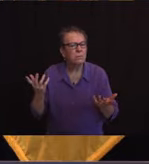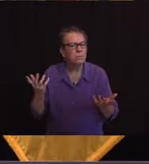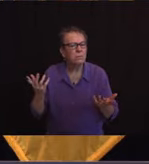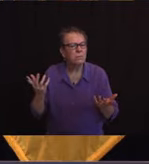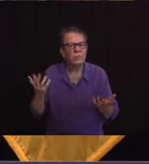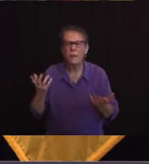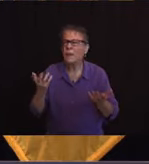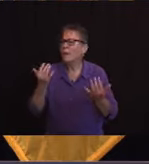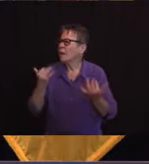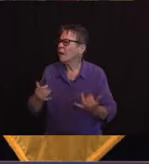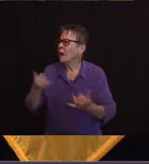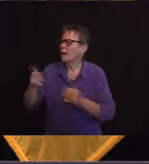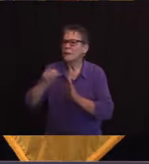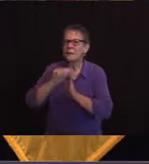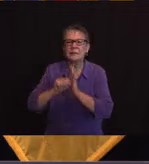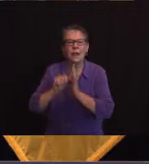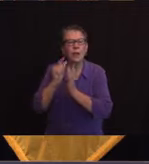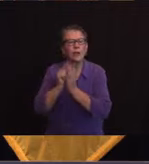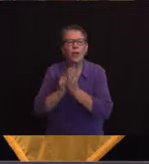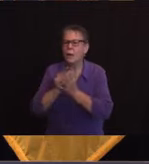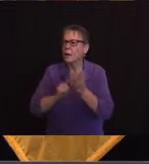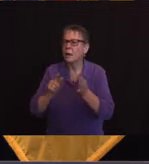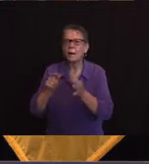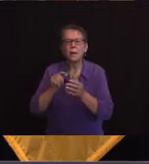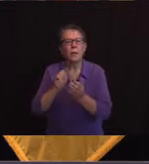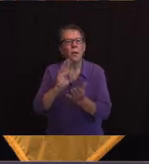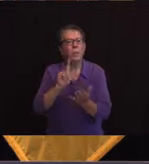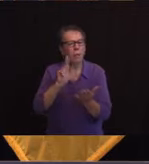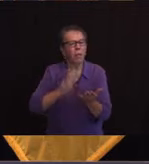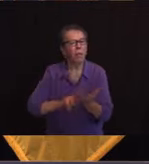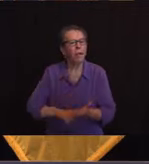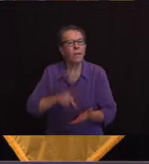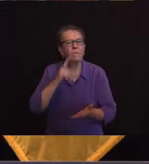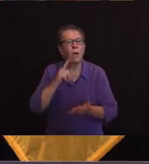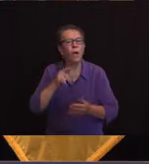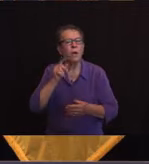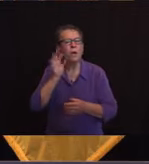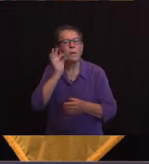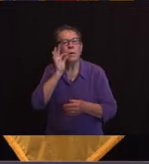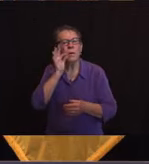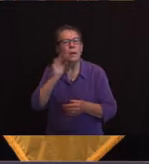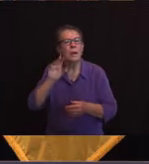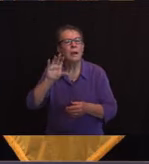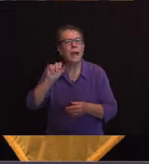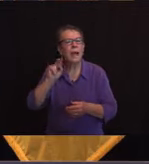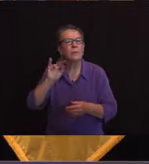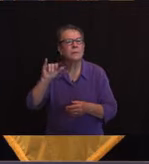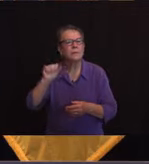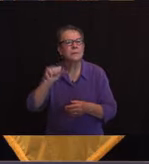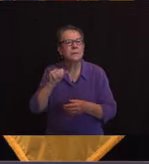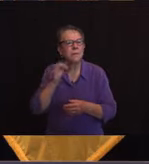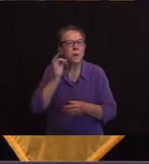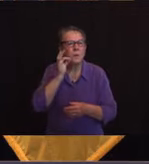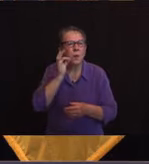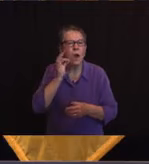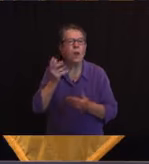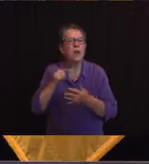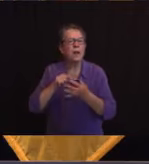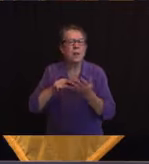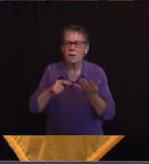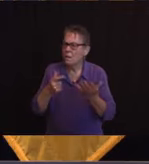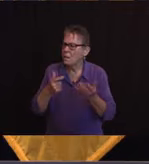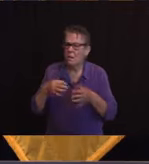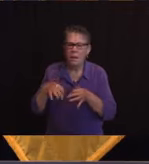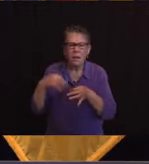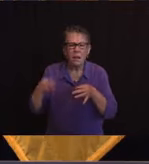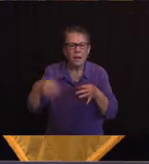looks like New York could quickly catch up. Are you worried that New Jersey will lose its competitive advantage? And can health officials, I know we've asked this in